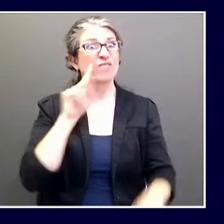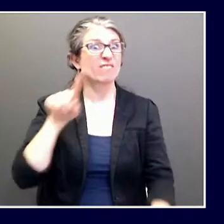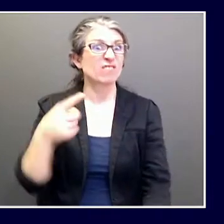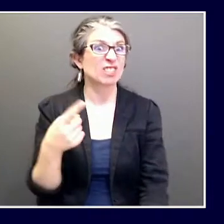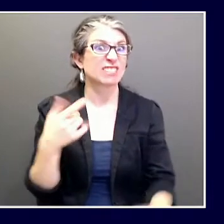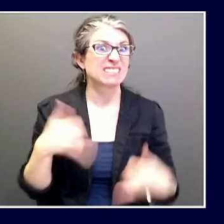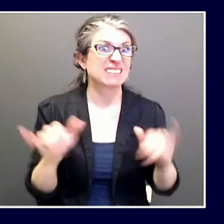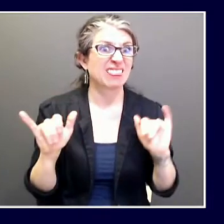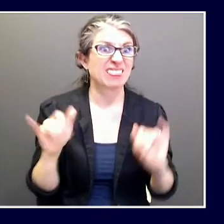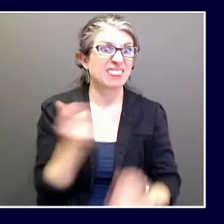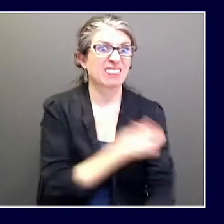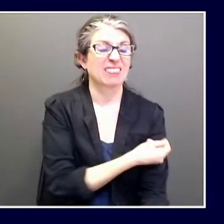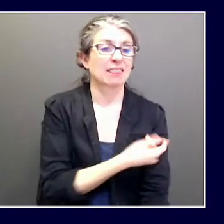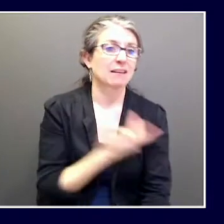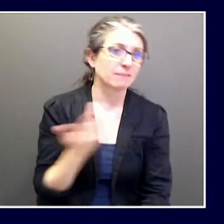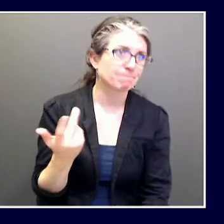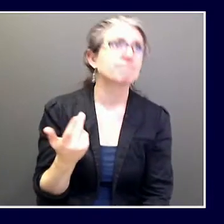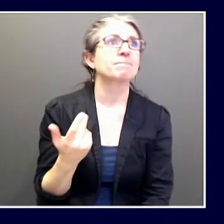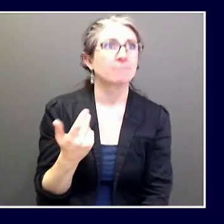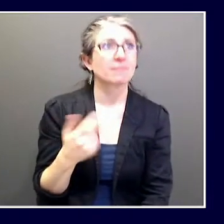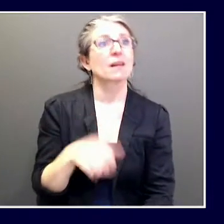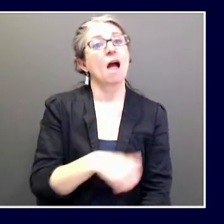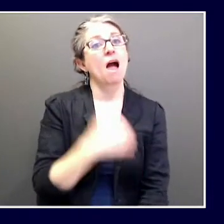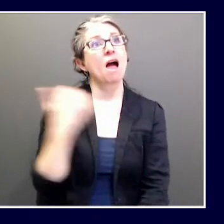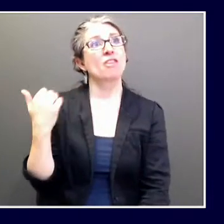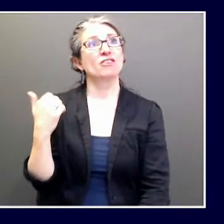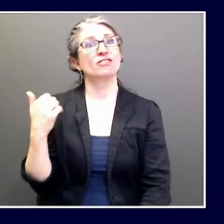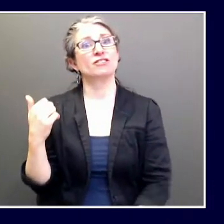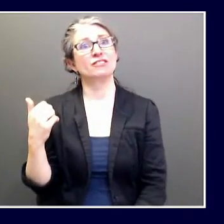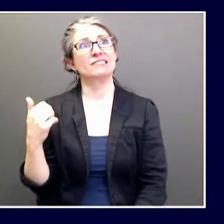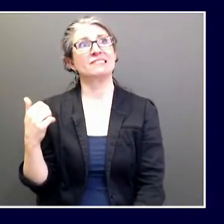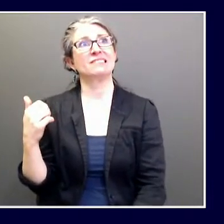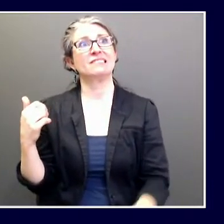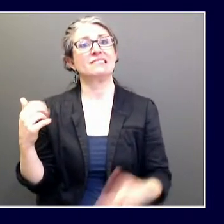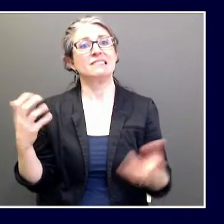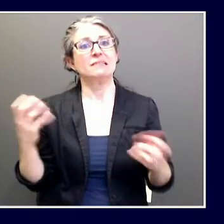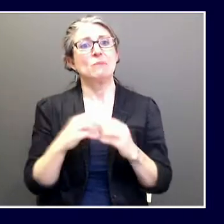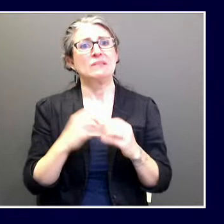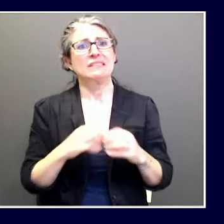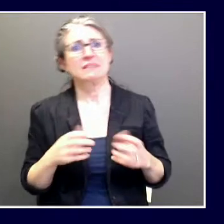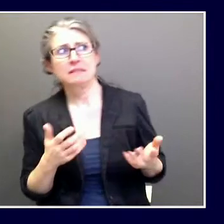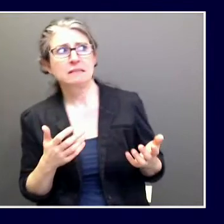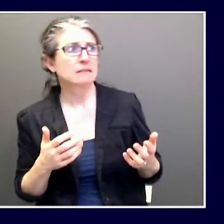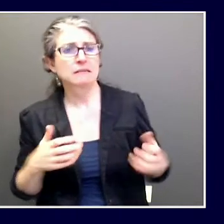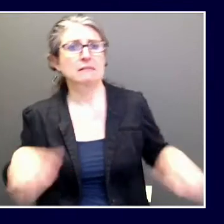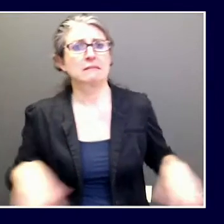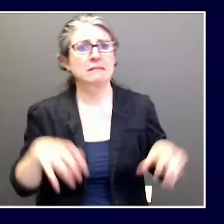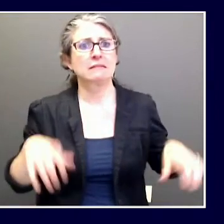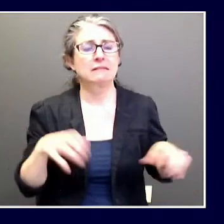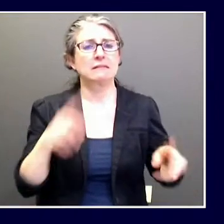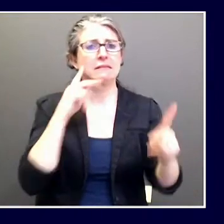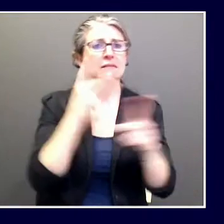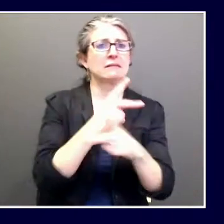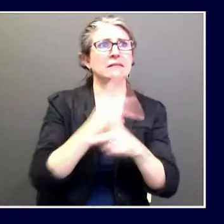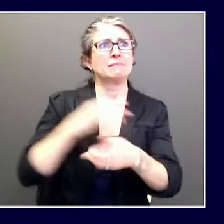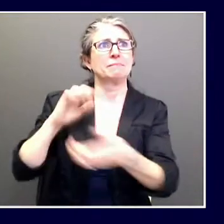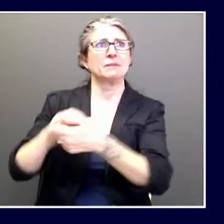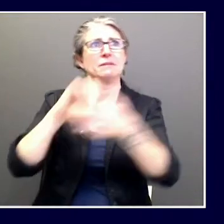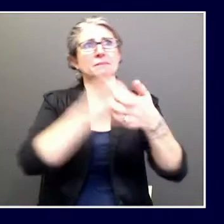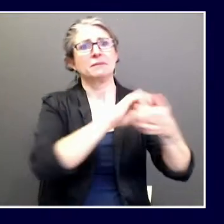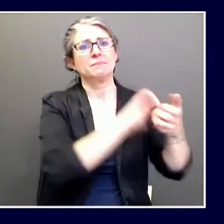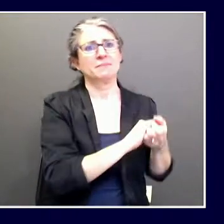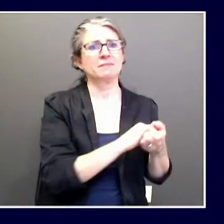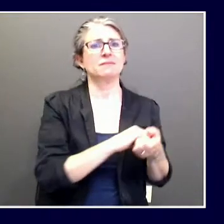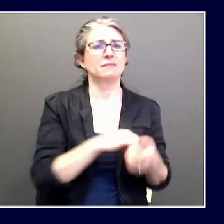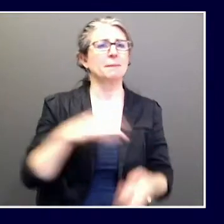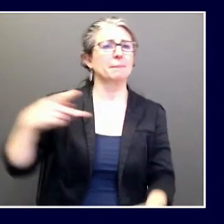we've done much more of now as compared to the primary series is work with primary care doctors. Indeed, someone